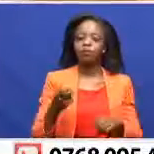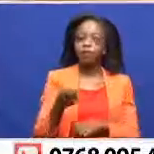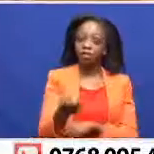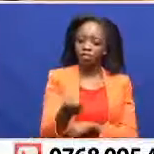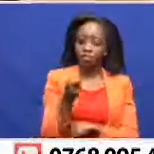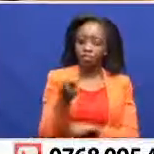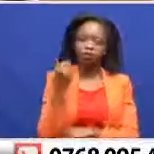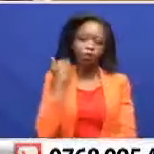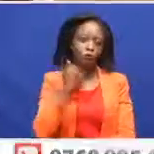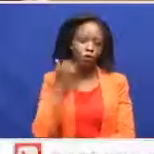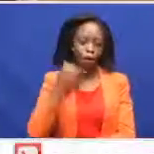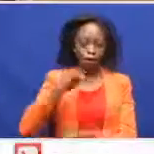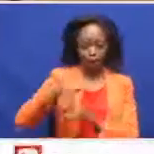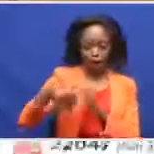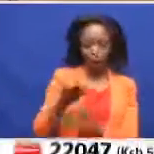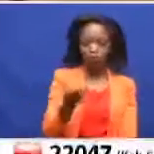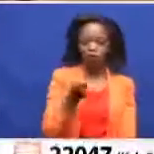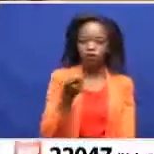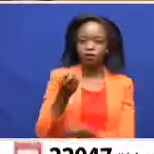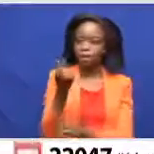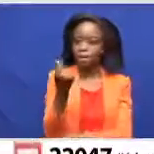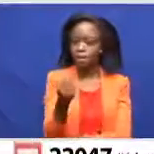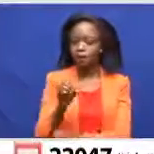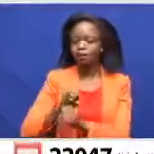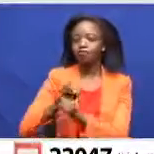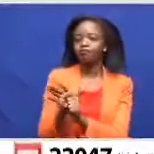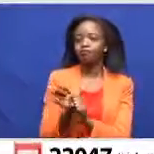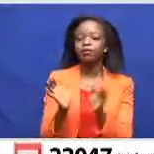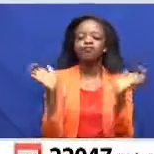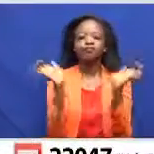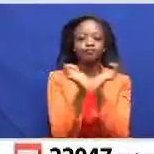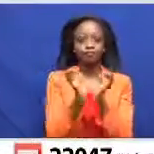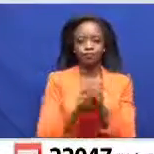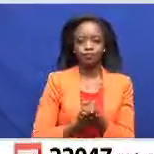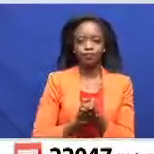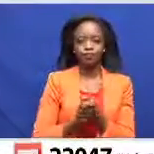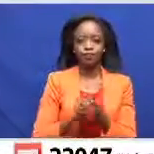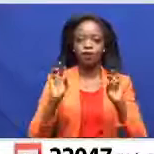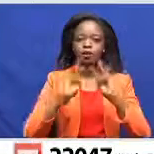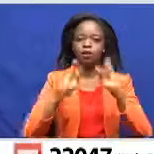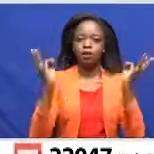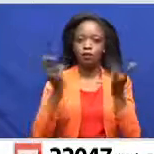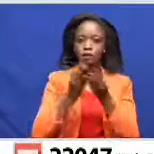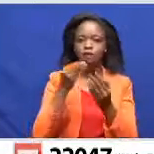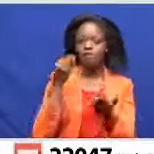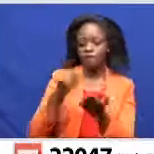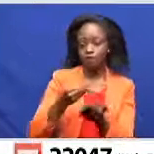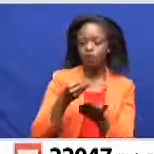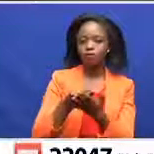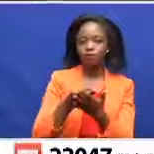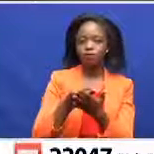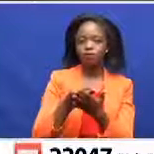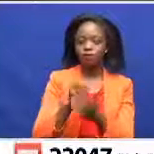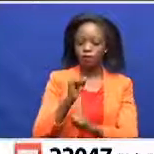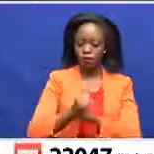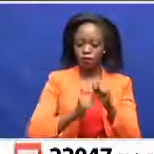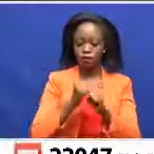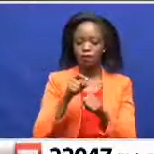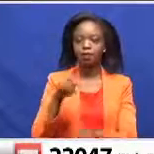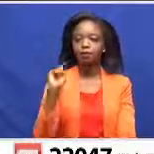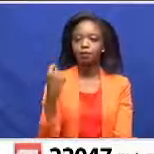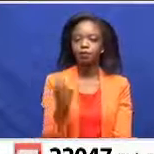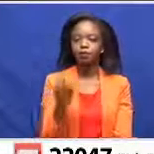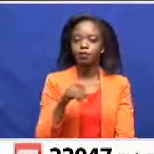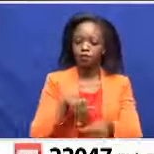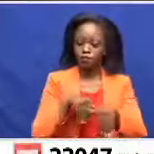ambao wanaiba pesa ya corona washikwe. The Global Fund has since withdrawn its funds earmarked for Kenya following